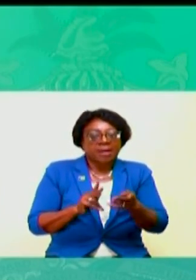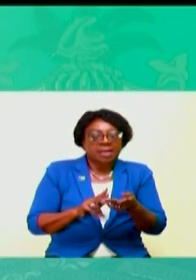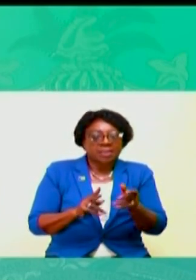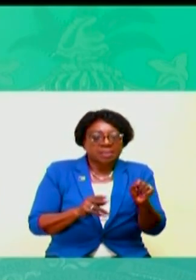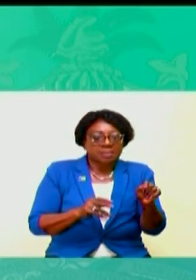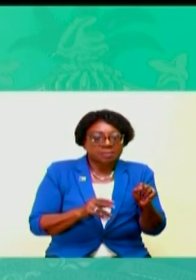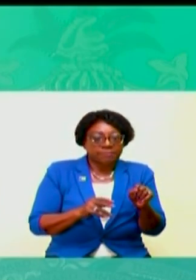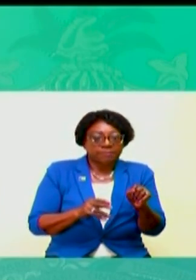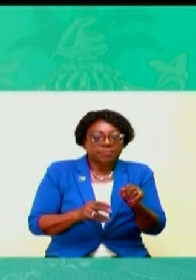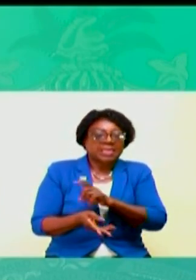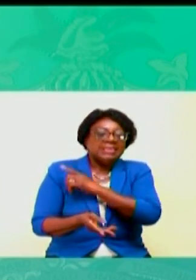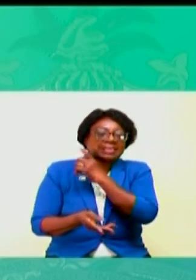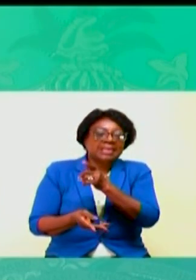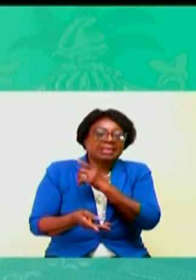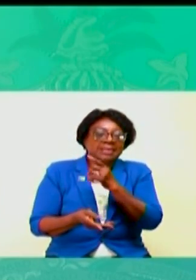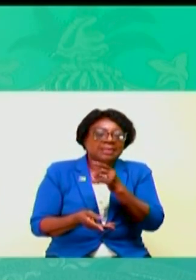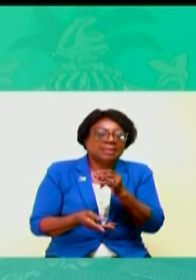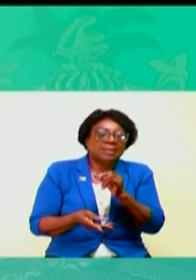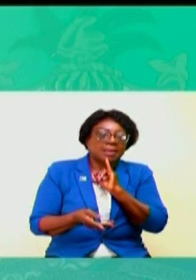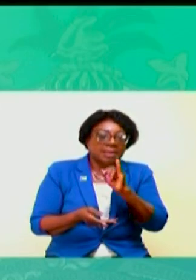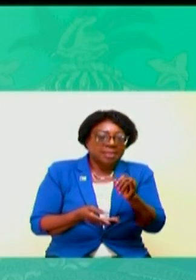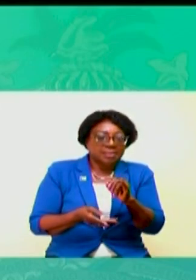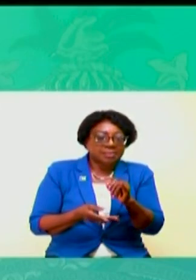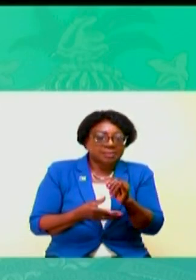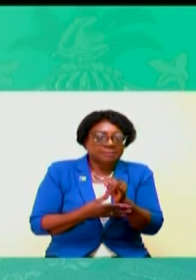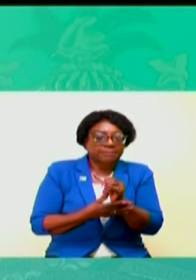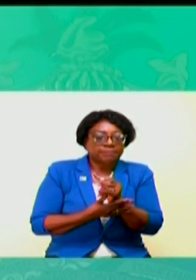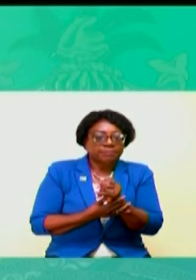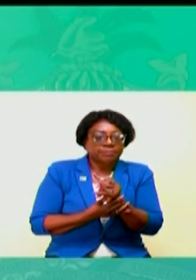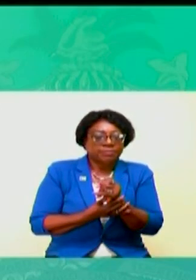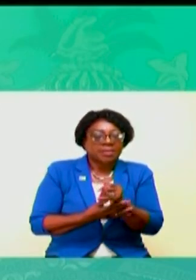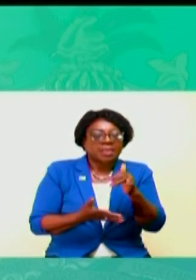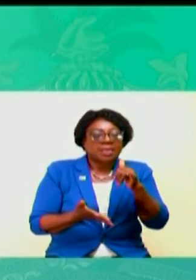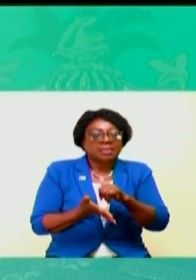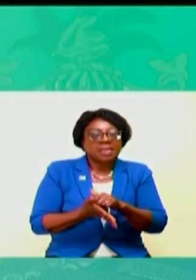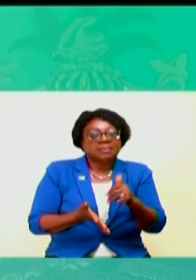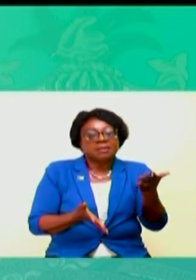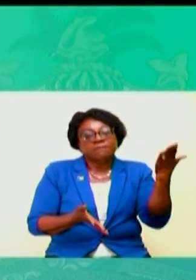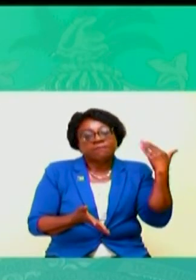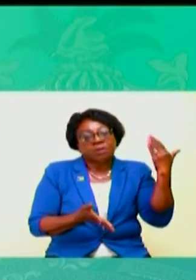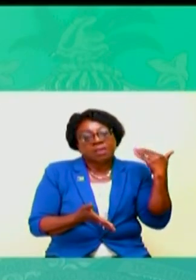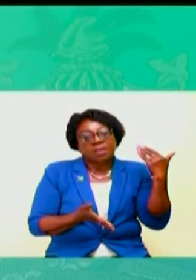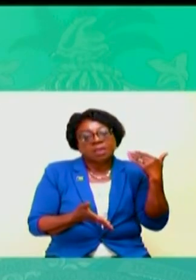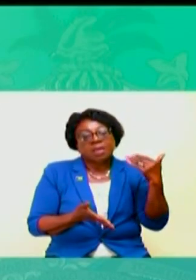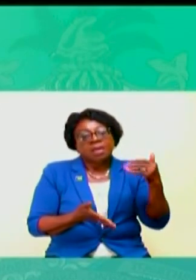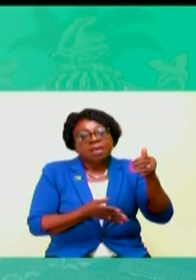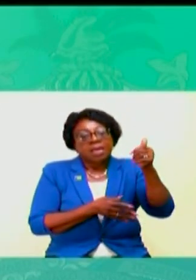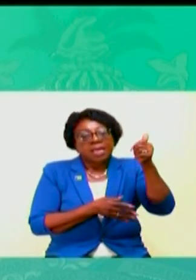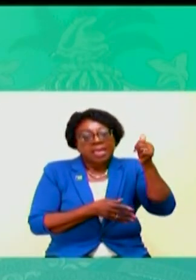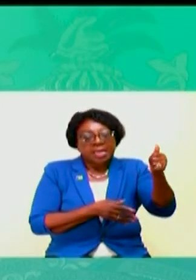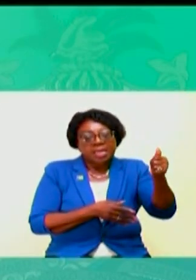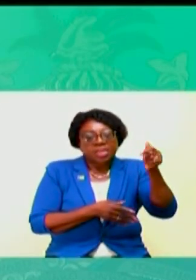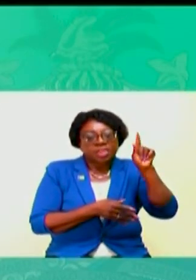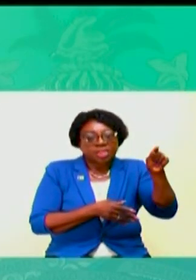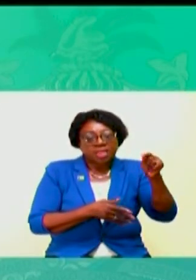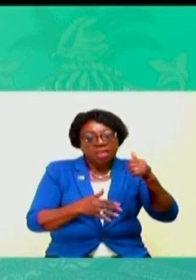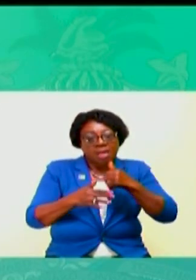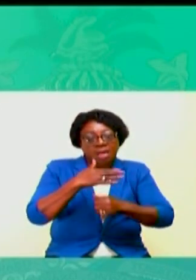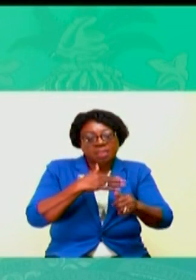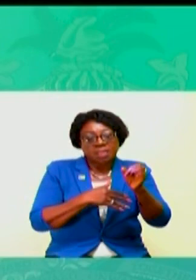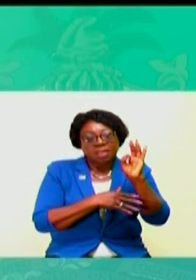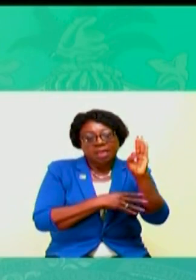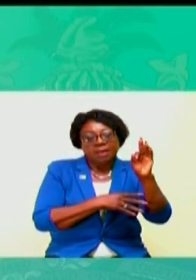Ooh. You all know who Delaney and Partners is? Who owns that firm? Who's the head of that firm? That's the former Attorney General under the Free National Movement. Oh, say it ain't so.